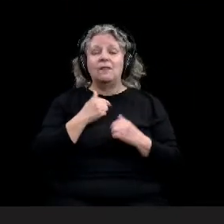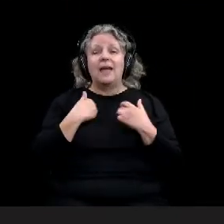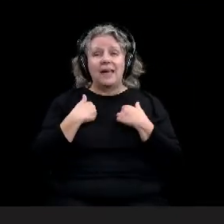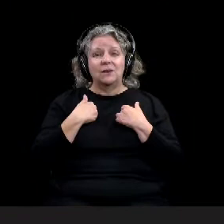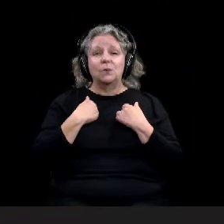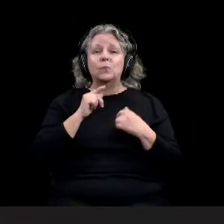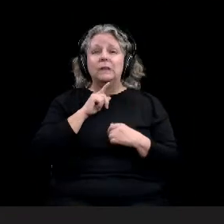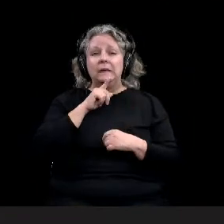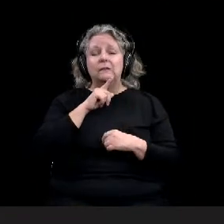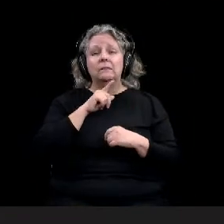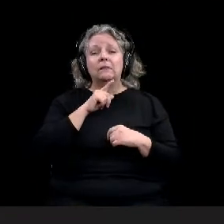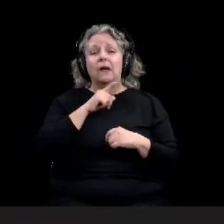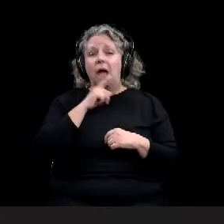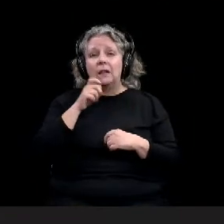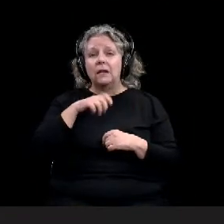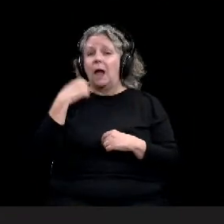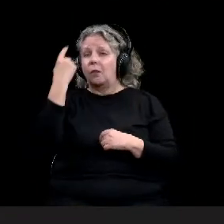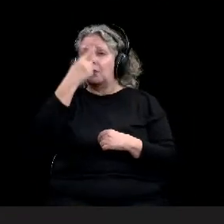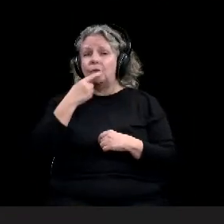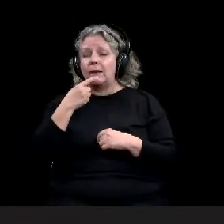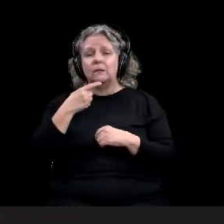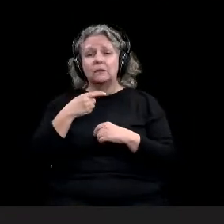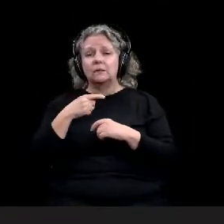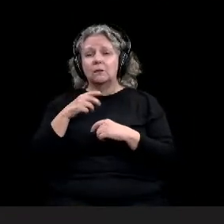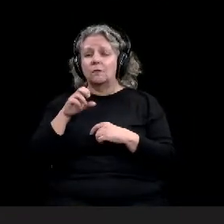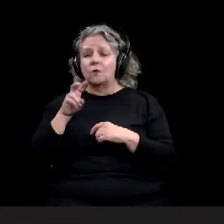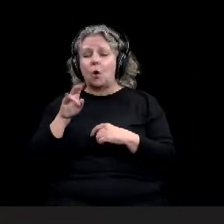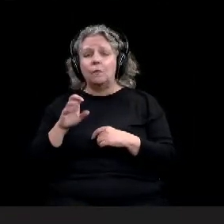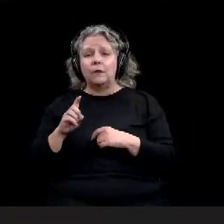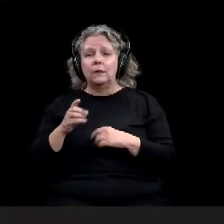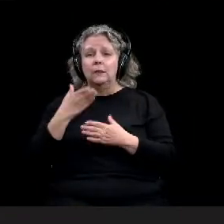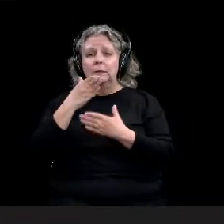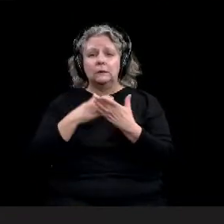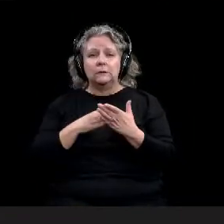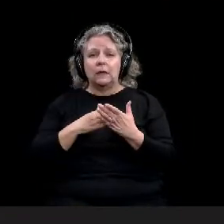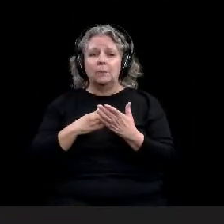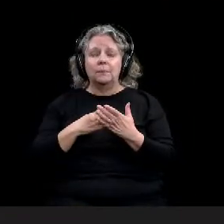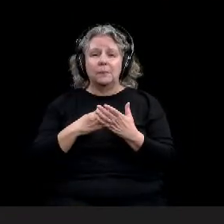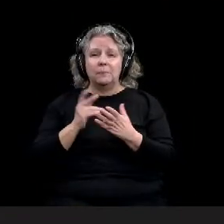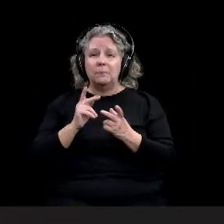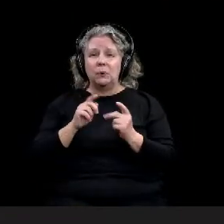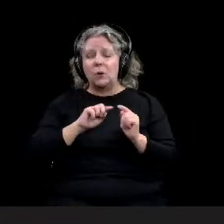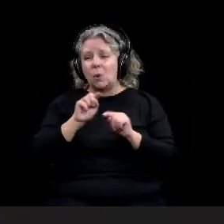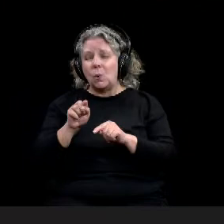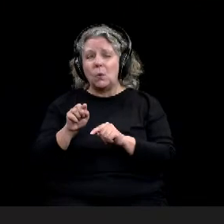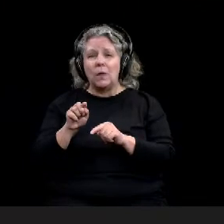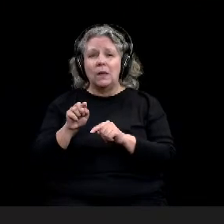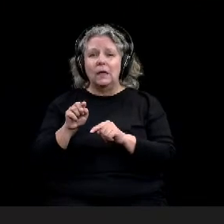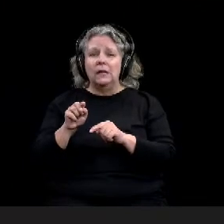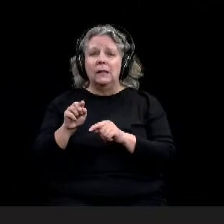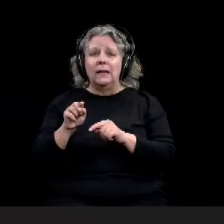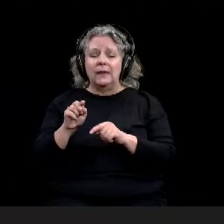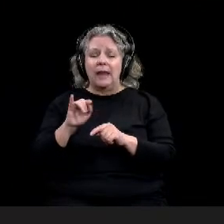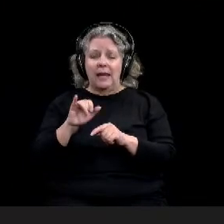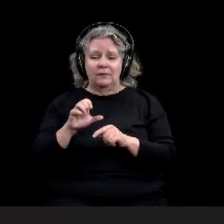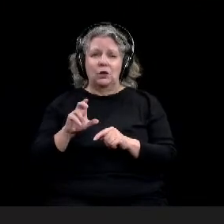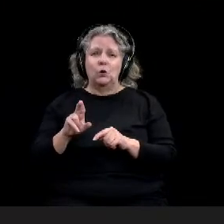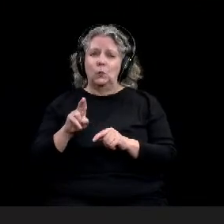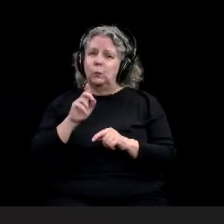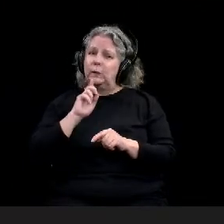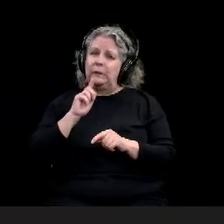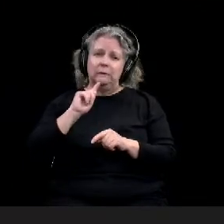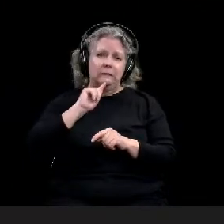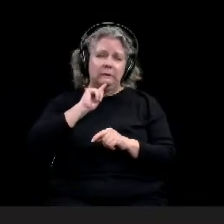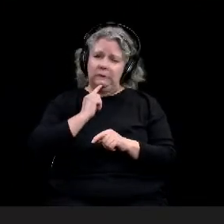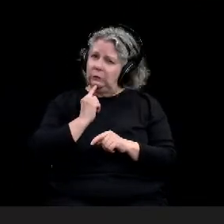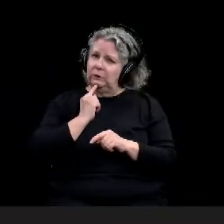the intensive care unit who are critically ill with COVID, and we've had a lot of those, Dylan, we really have. And I think